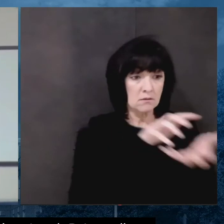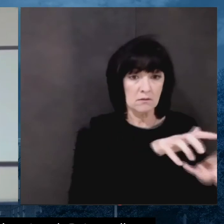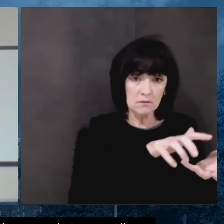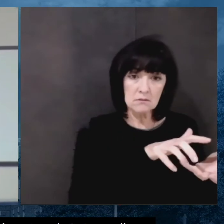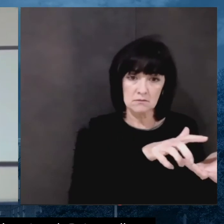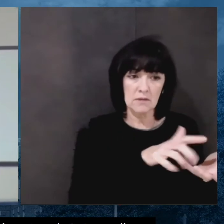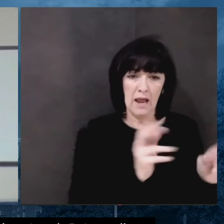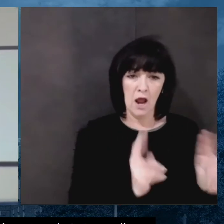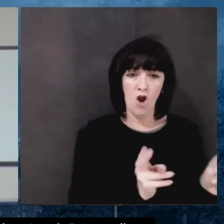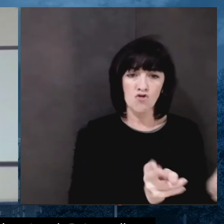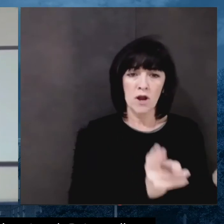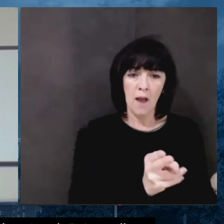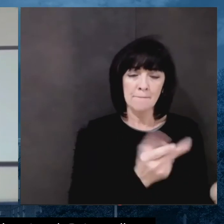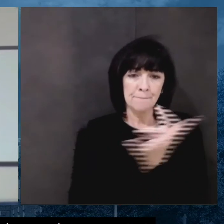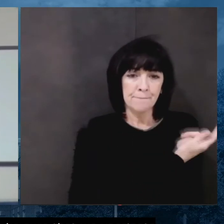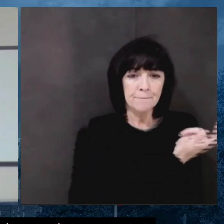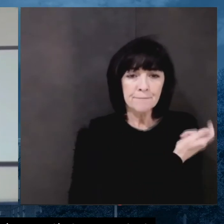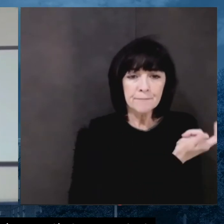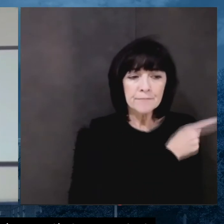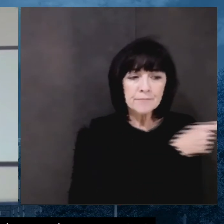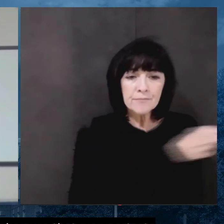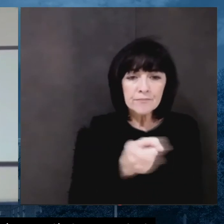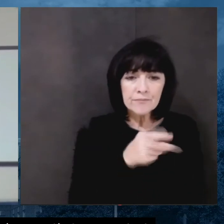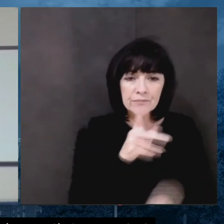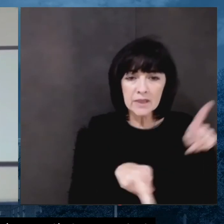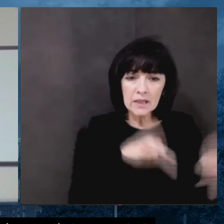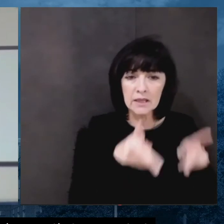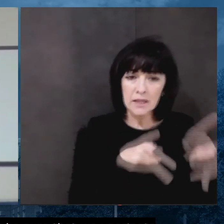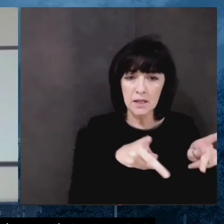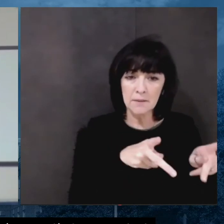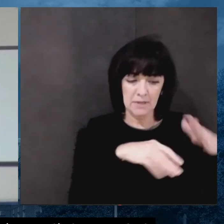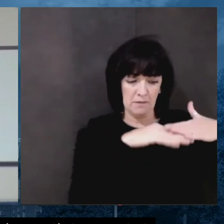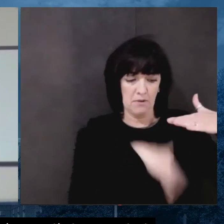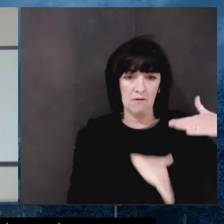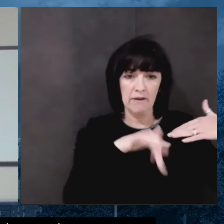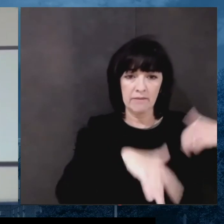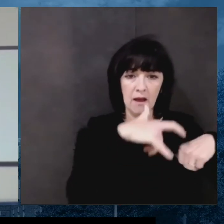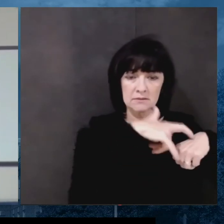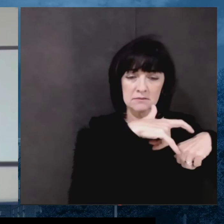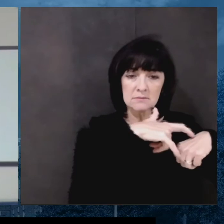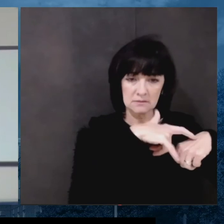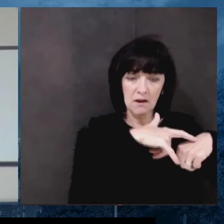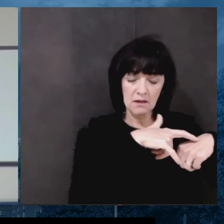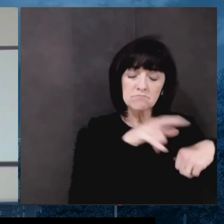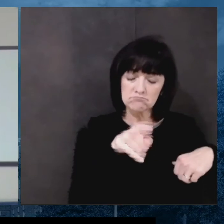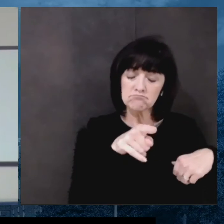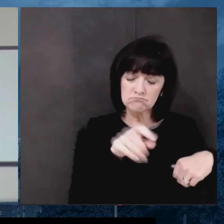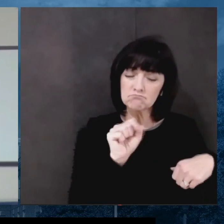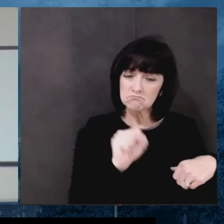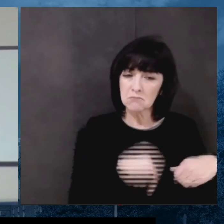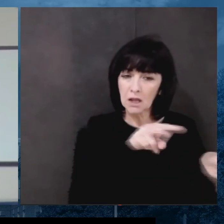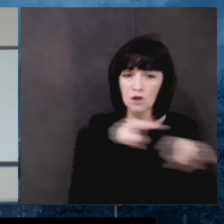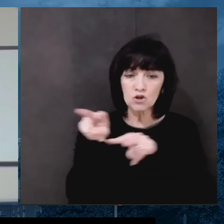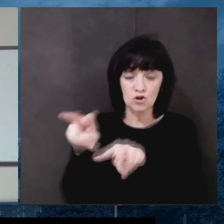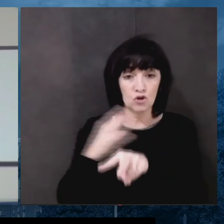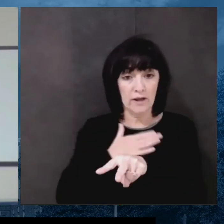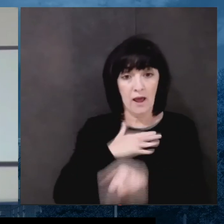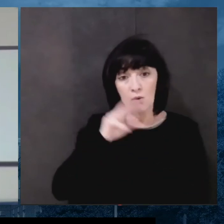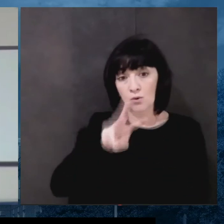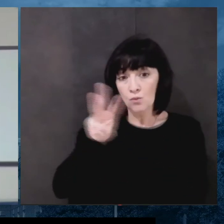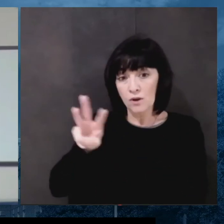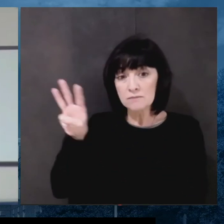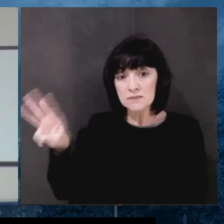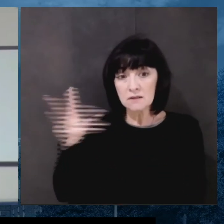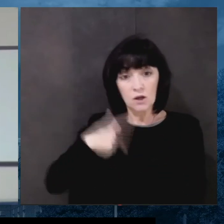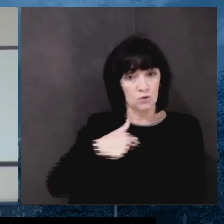So that's part of our approach. Feel free to look at our website because we are going to post additional information as well as recommendations from those various agencies